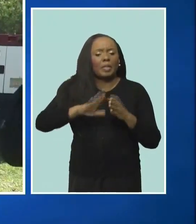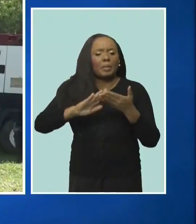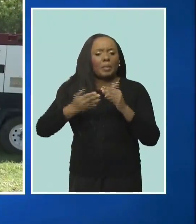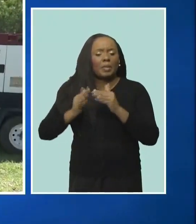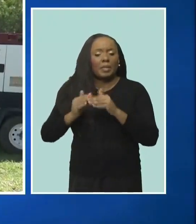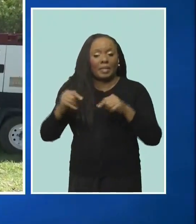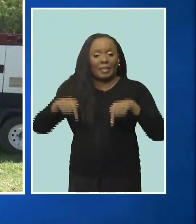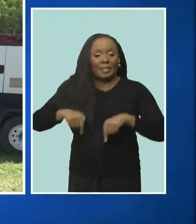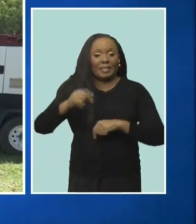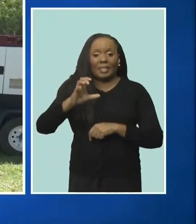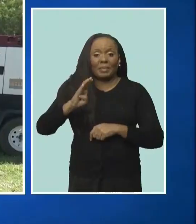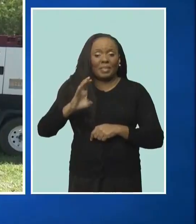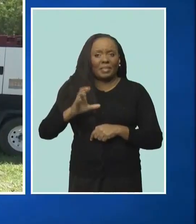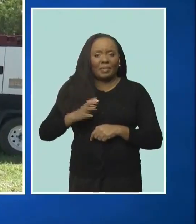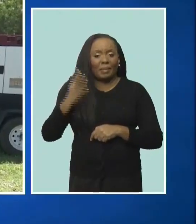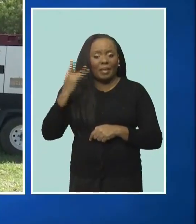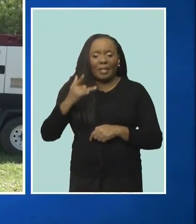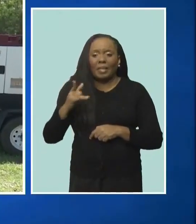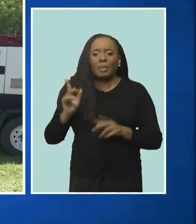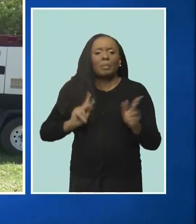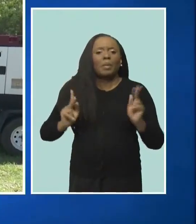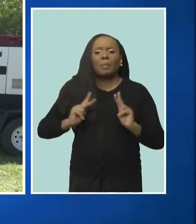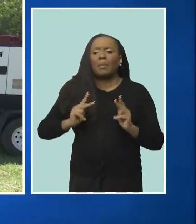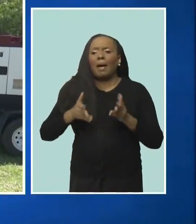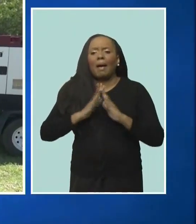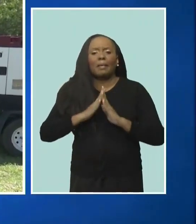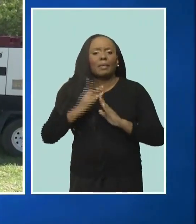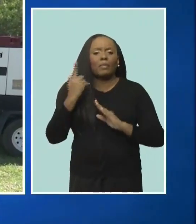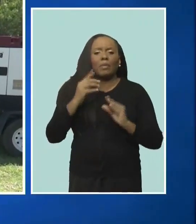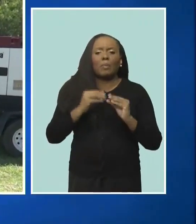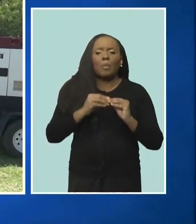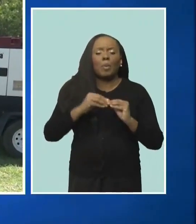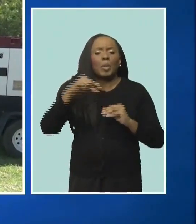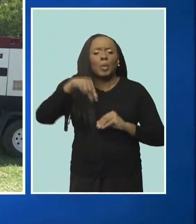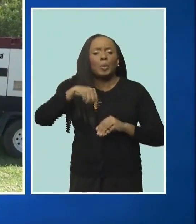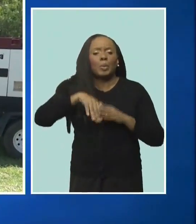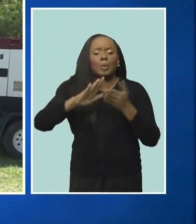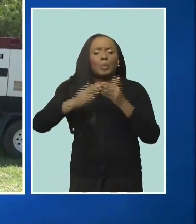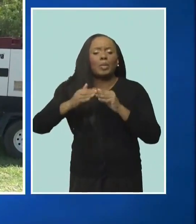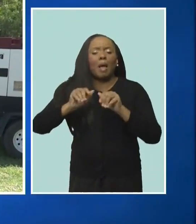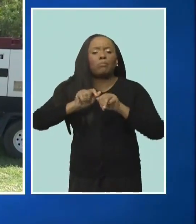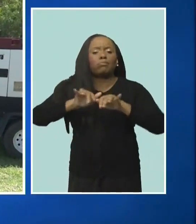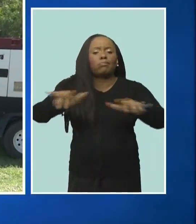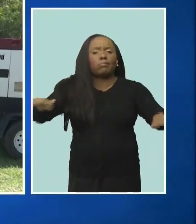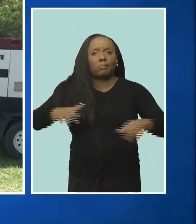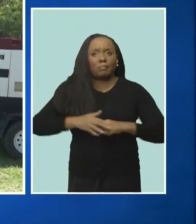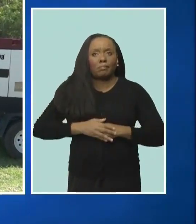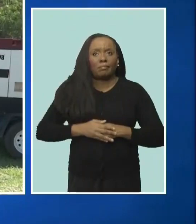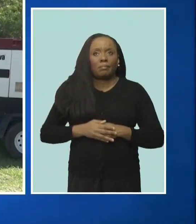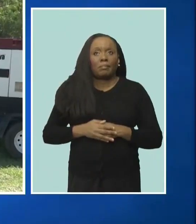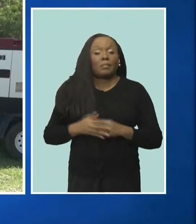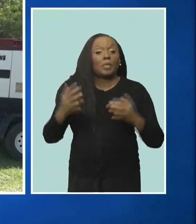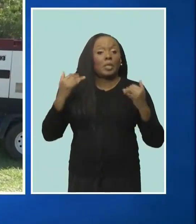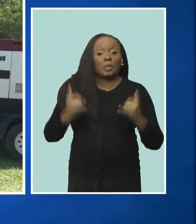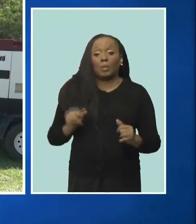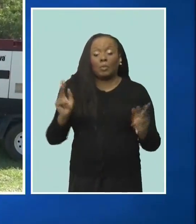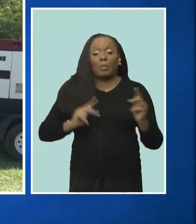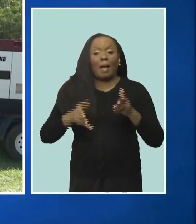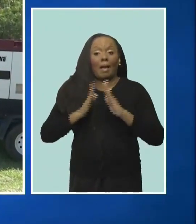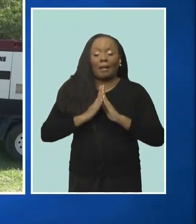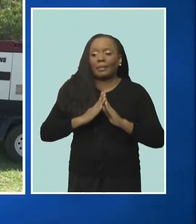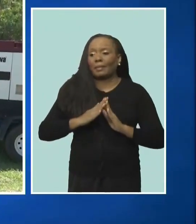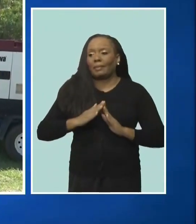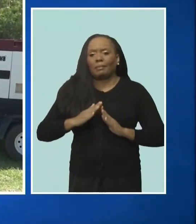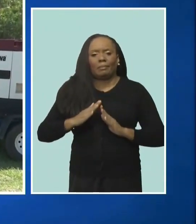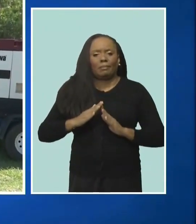year, because the demand for queue in the community has risen, and with the regathering, we will now have we're seeing even more requests. And the way our